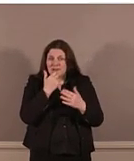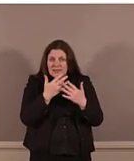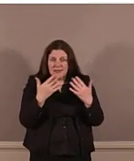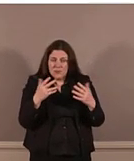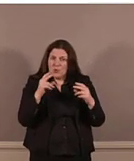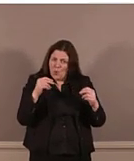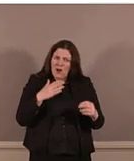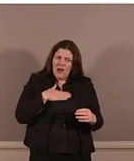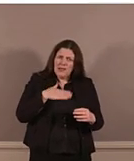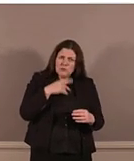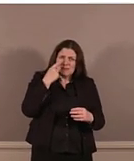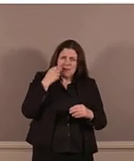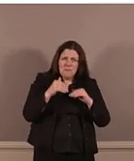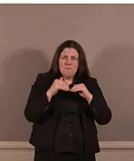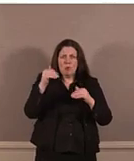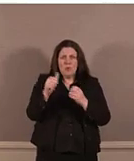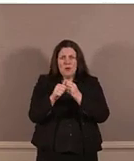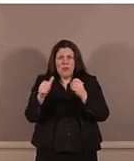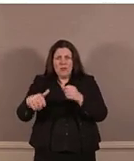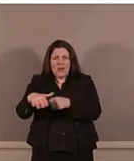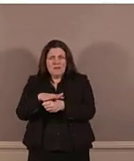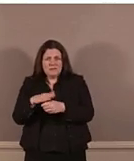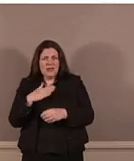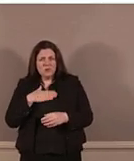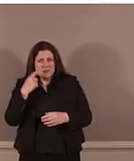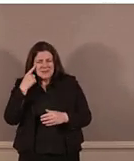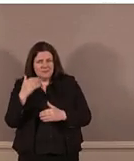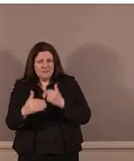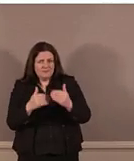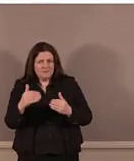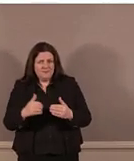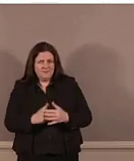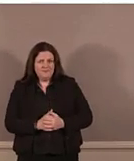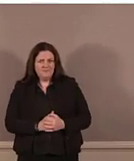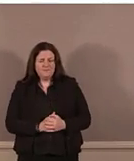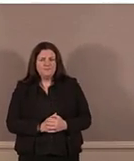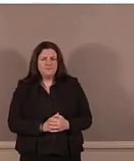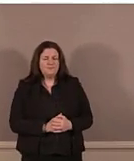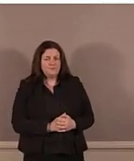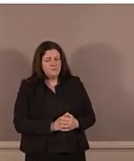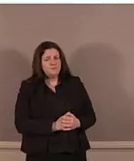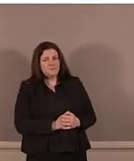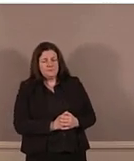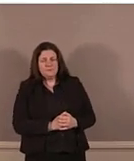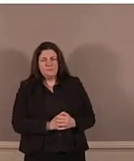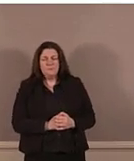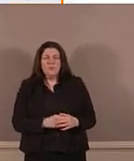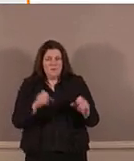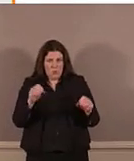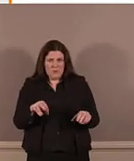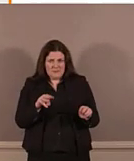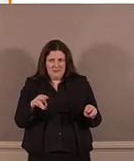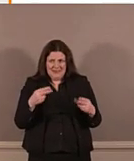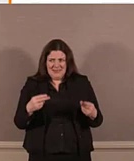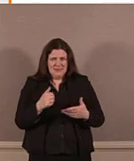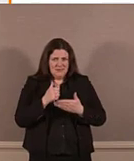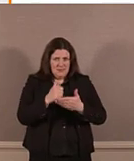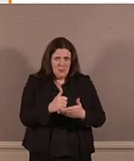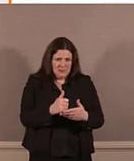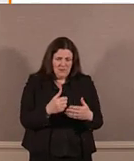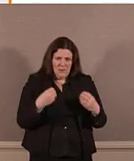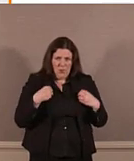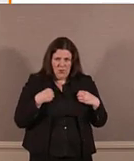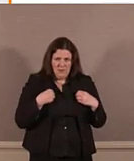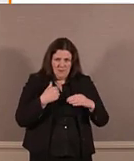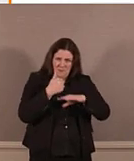progress to other areas as such, and obviously, people need to be supported in their basic literacy